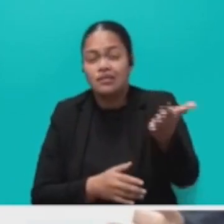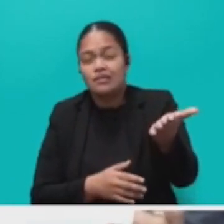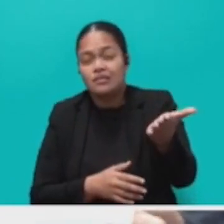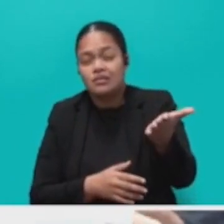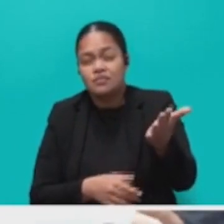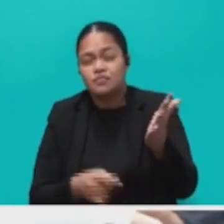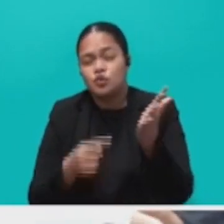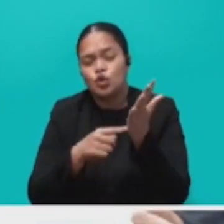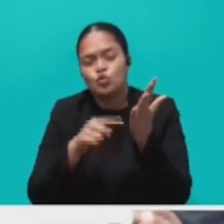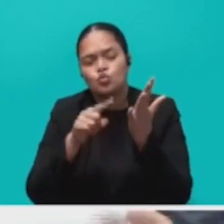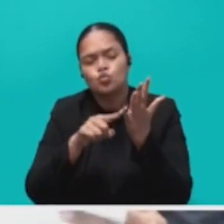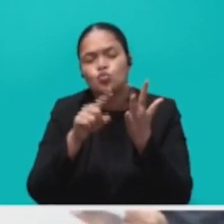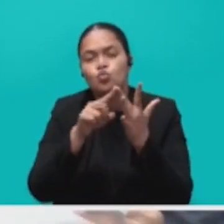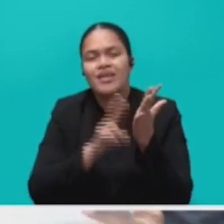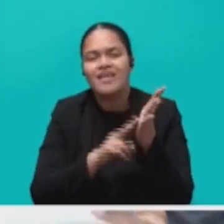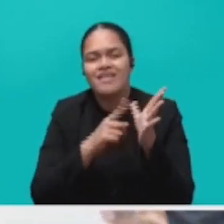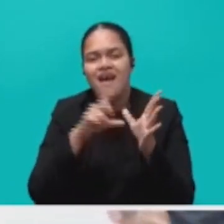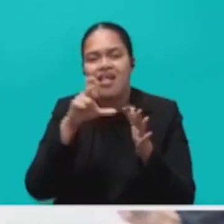Tuinadeva